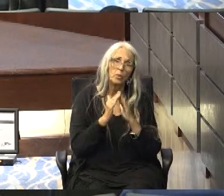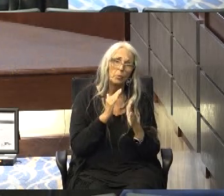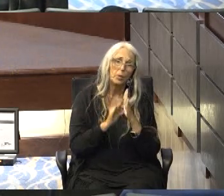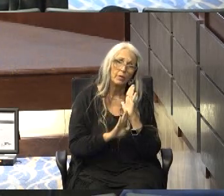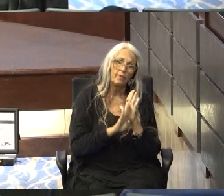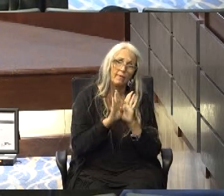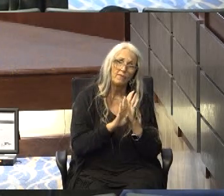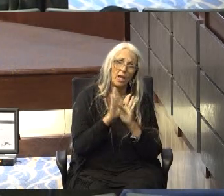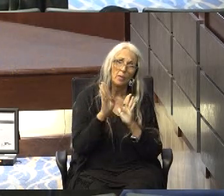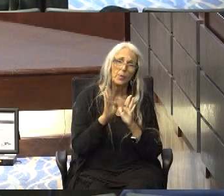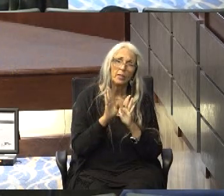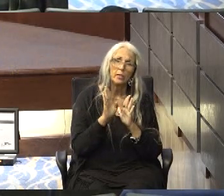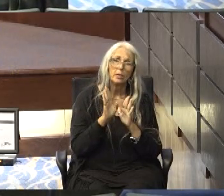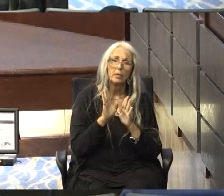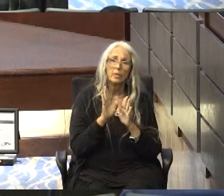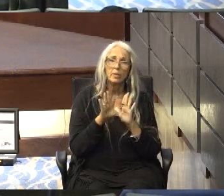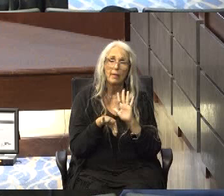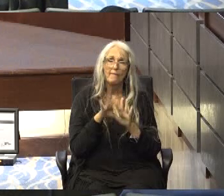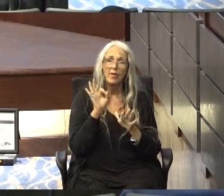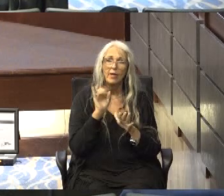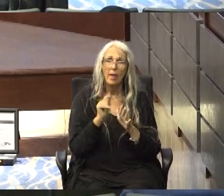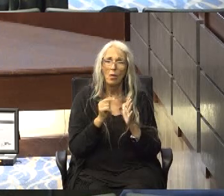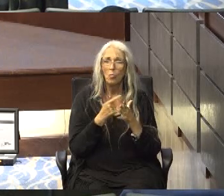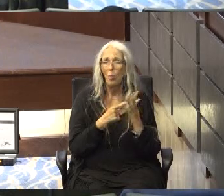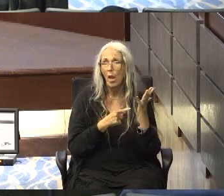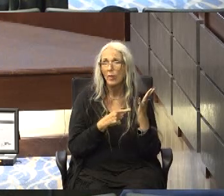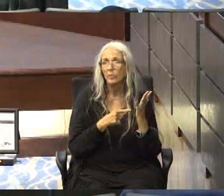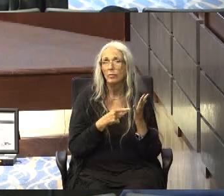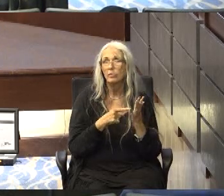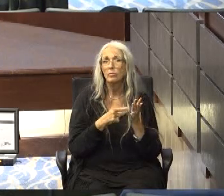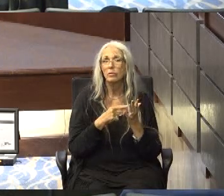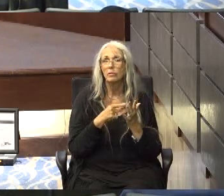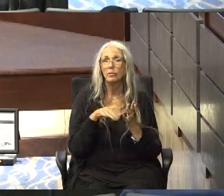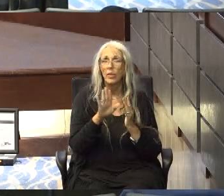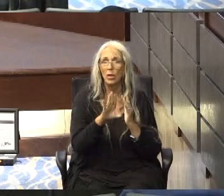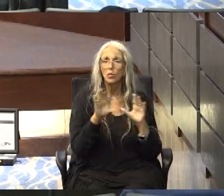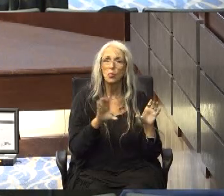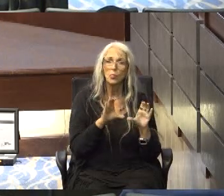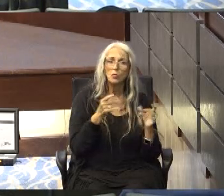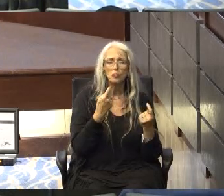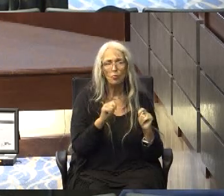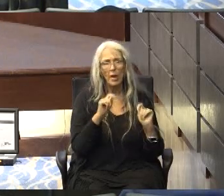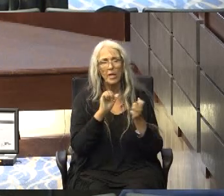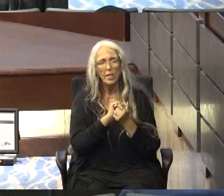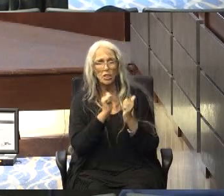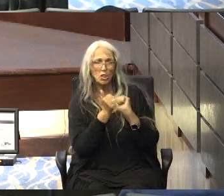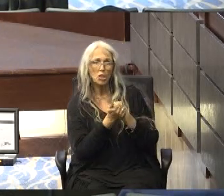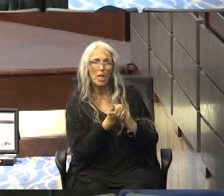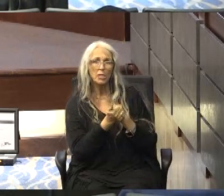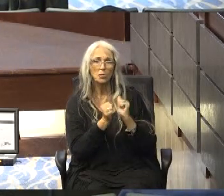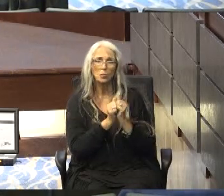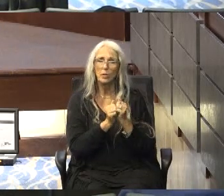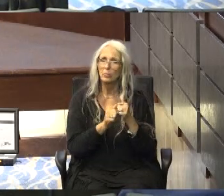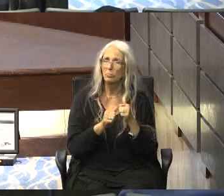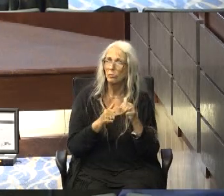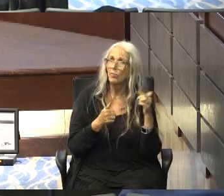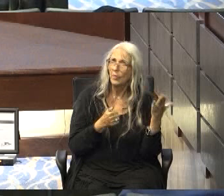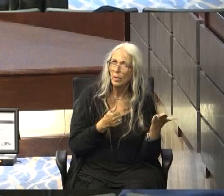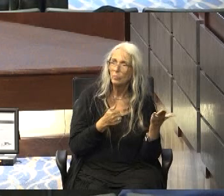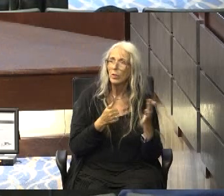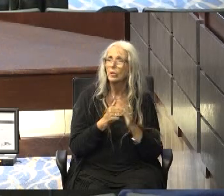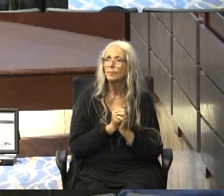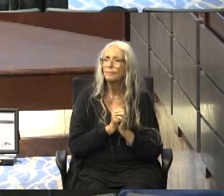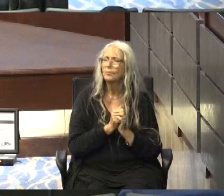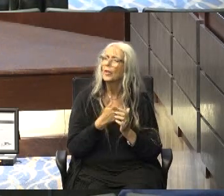development community to find out what their pain points are and try to adjust to those things to the extent that we can. And I'm gonna